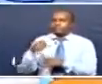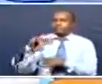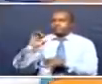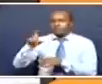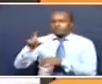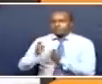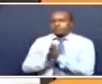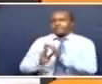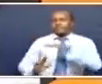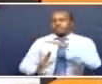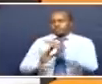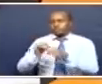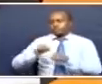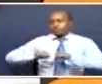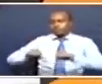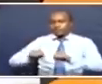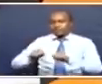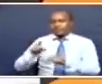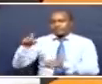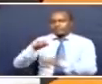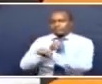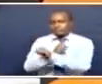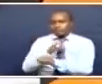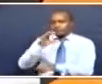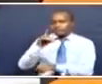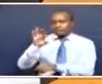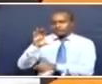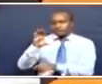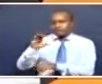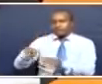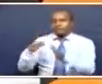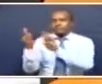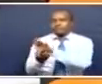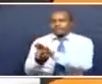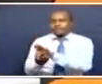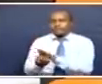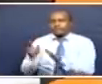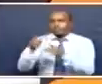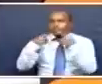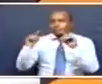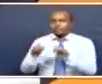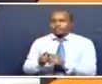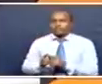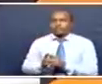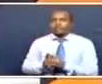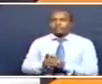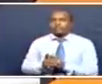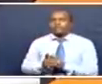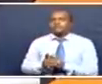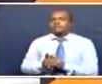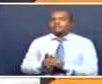require legal protection. I'm the first casualty. CEC fired as soon as the election result of Ali Roba was announced. That is allegedly, okay.